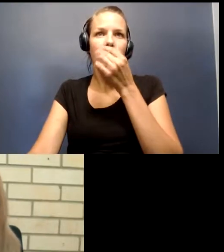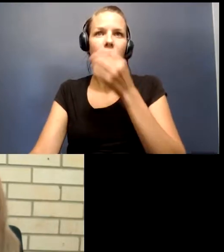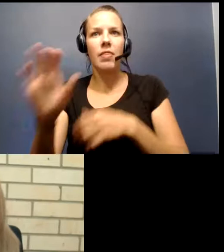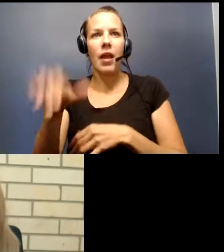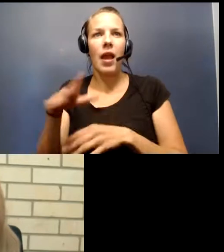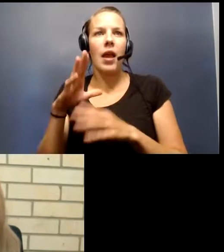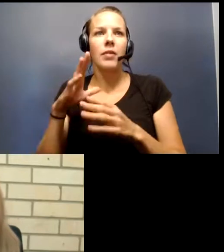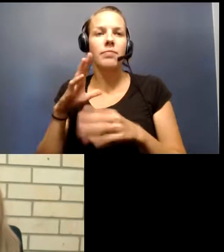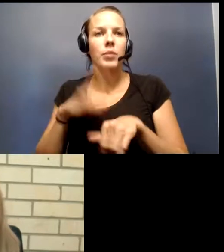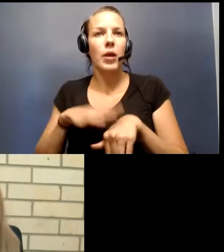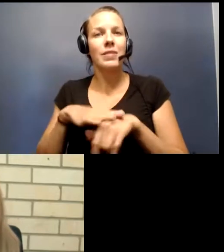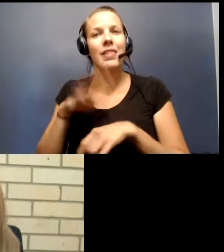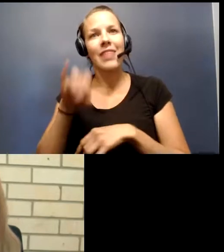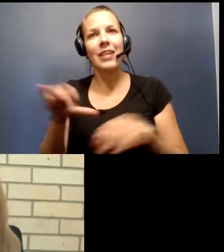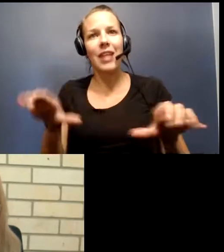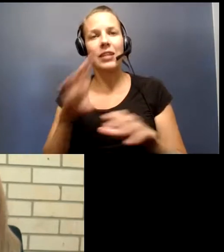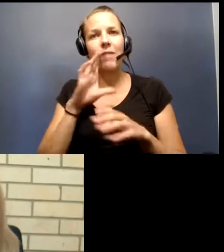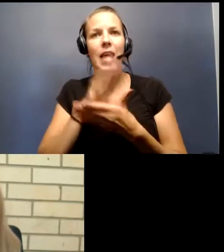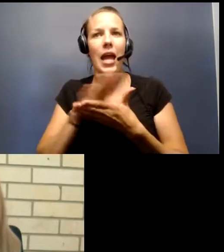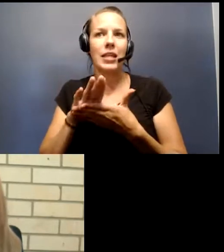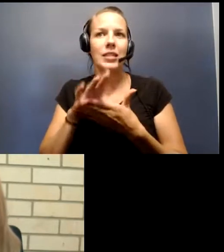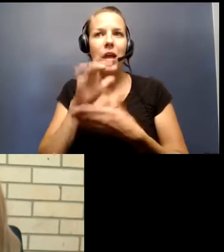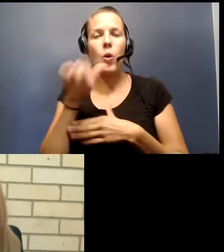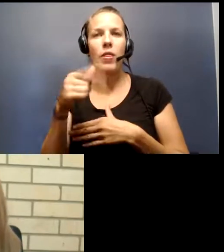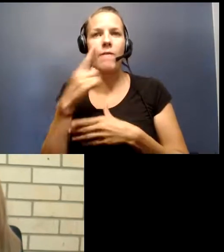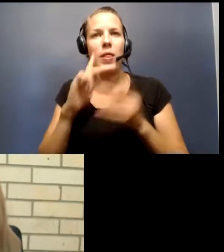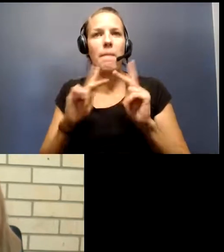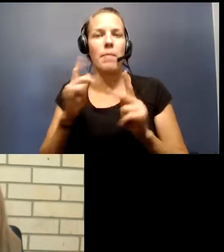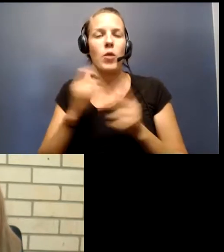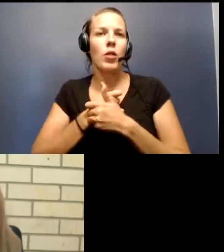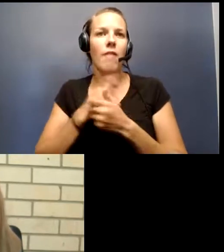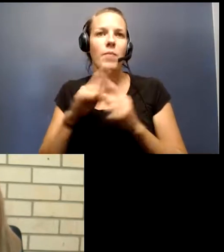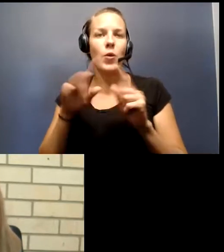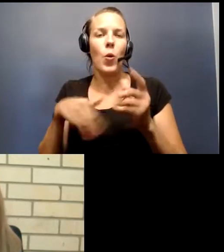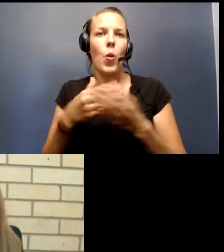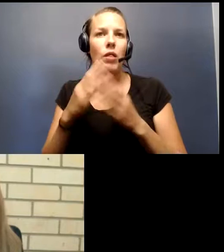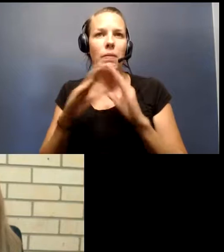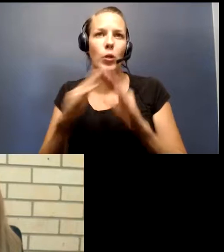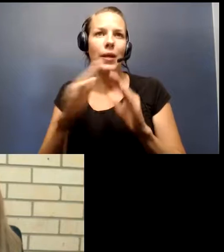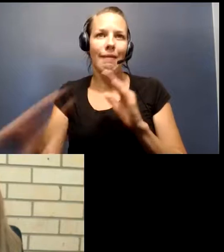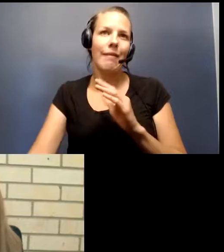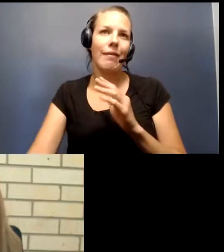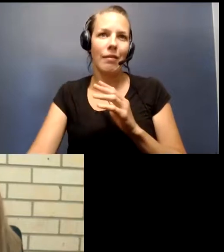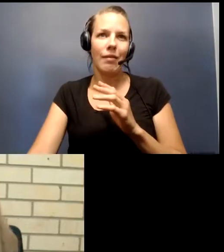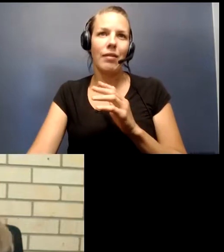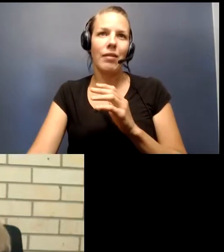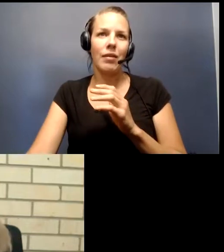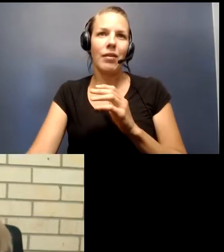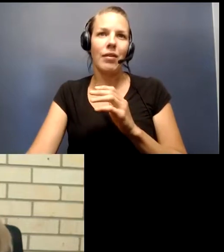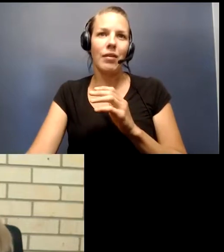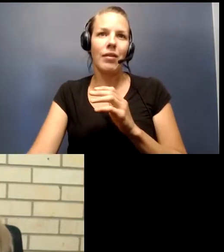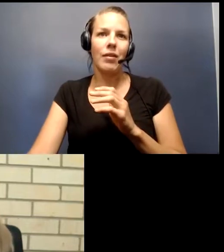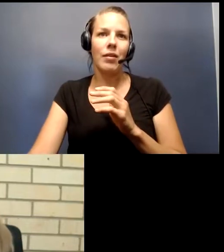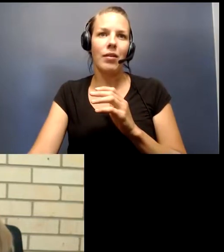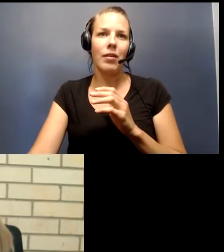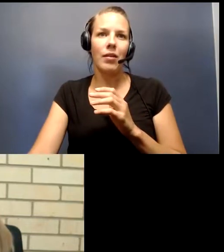of kindness, not only for the people you love, but your entire community. And I just think that people